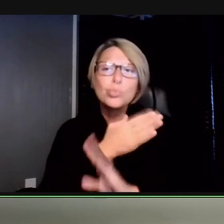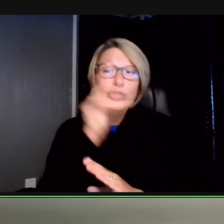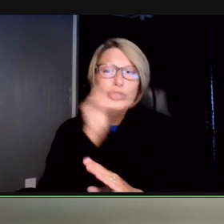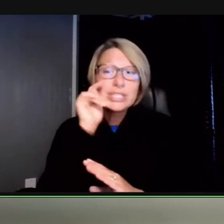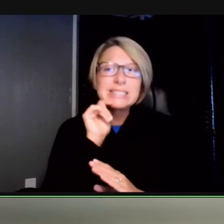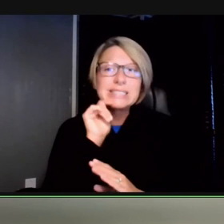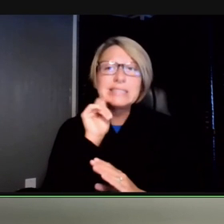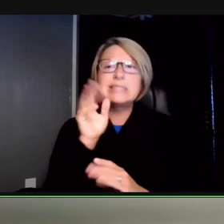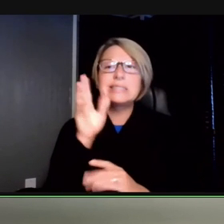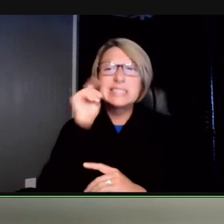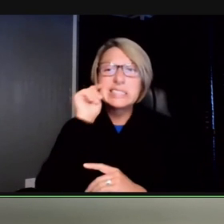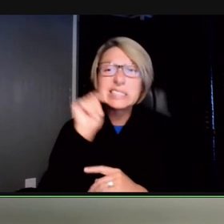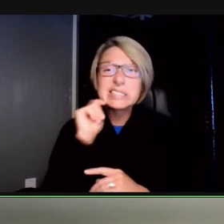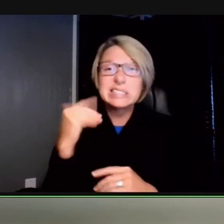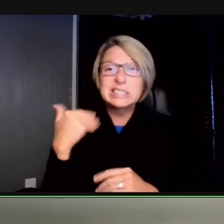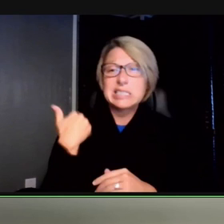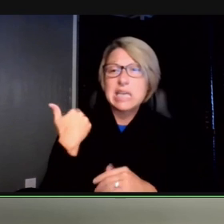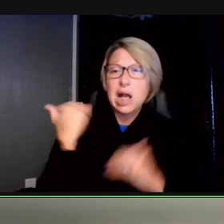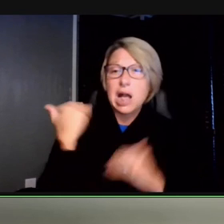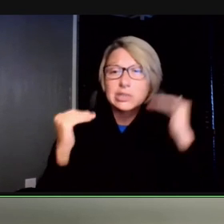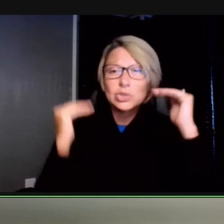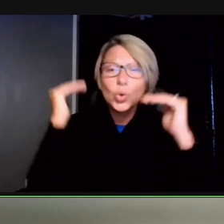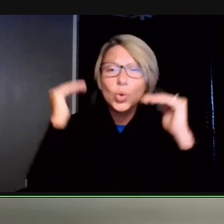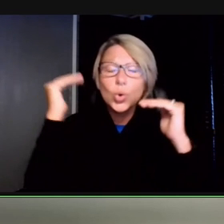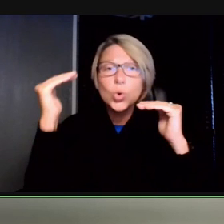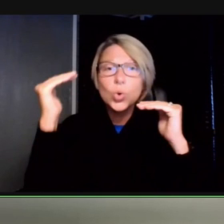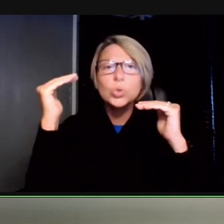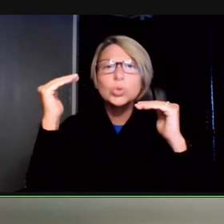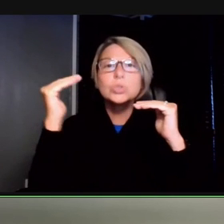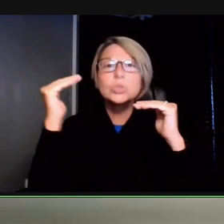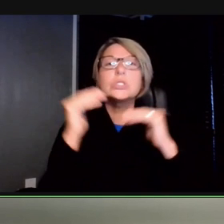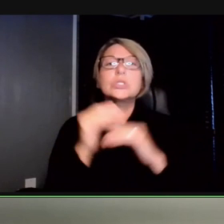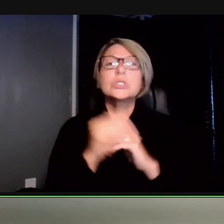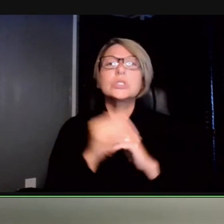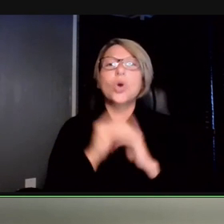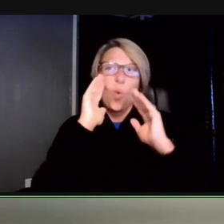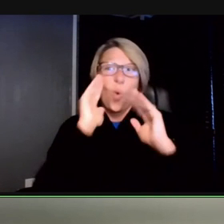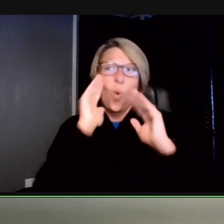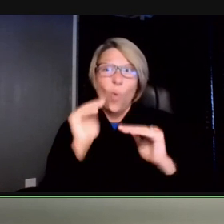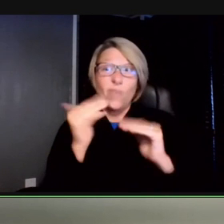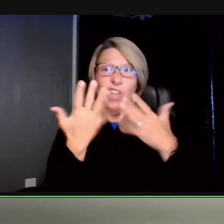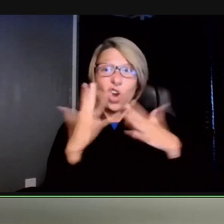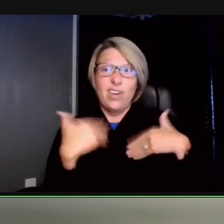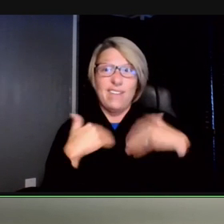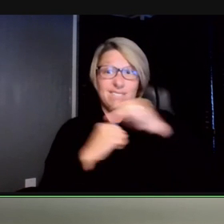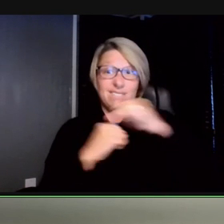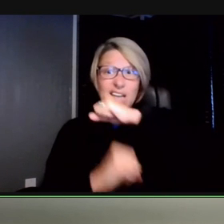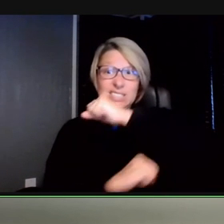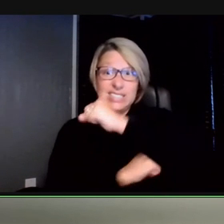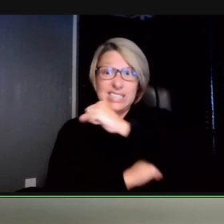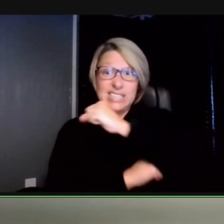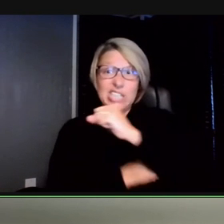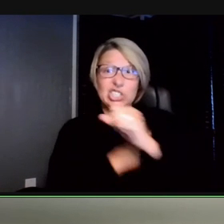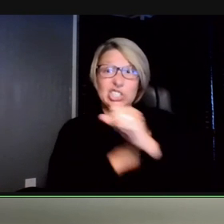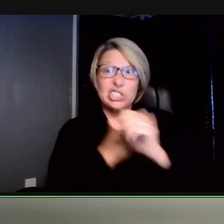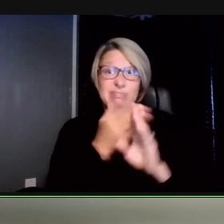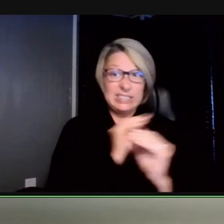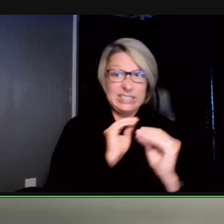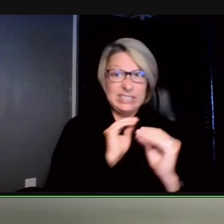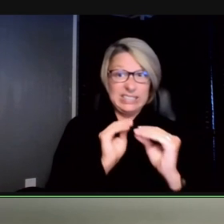adults, besides that, hopefully you have that foundation of what was taught for the elementary,